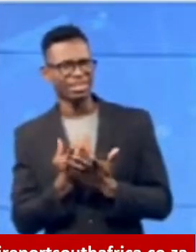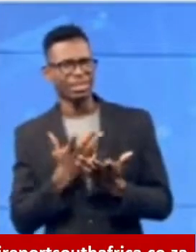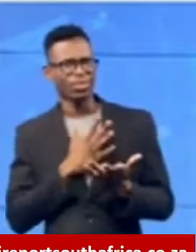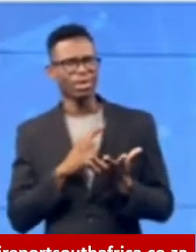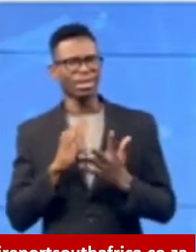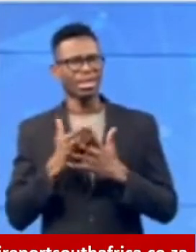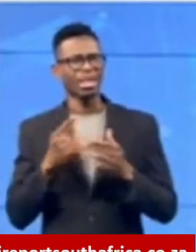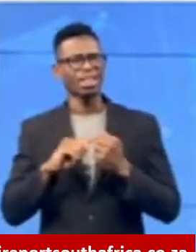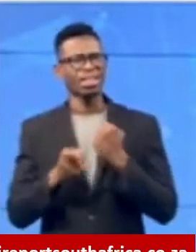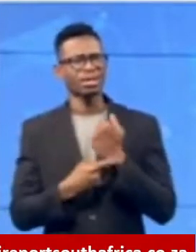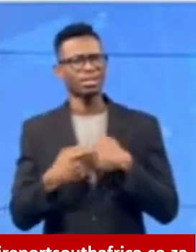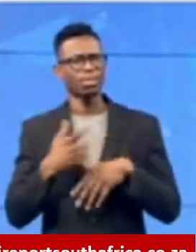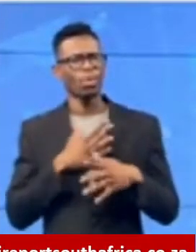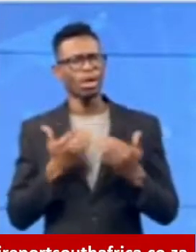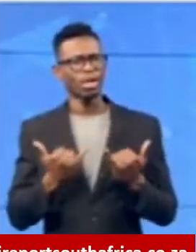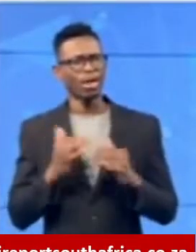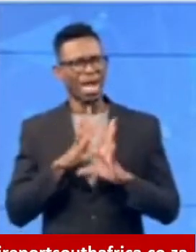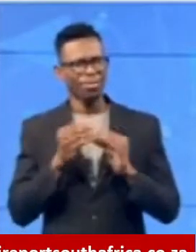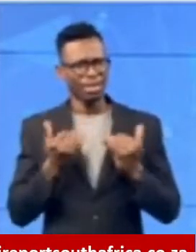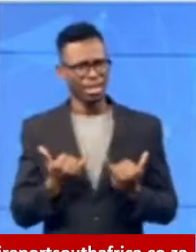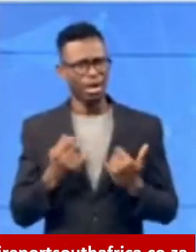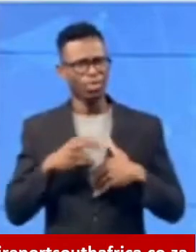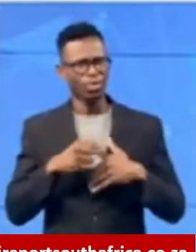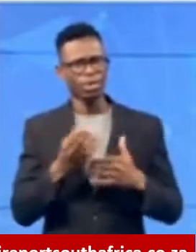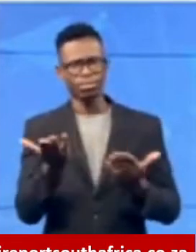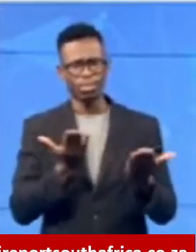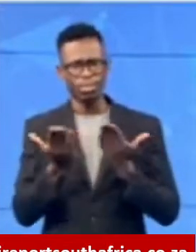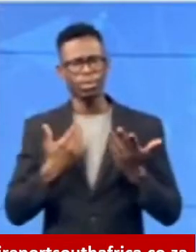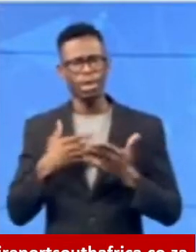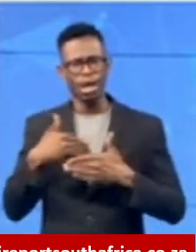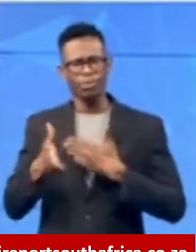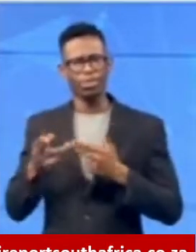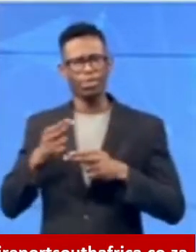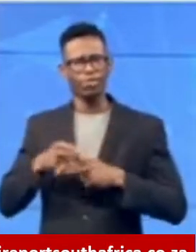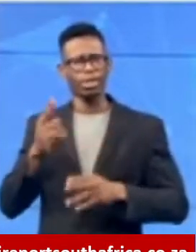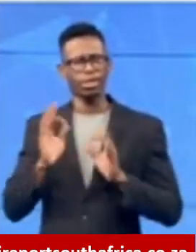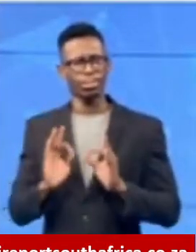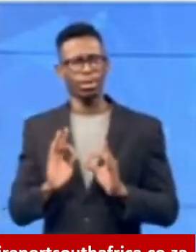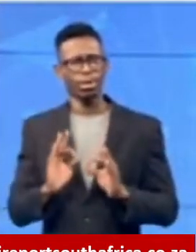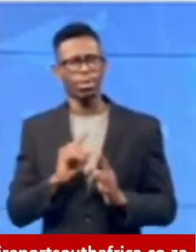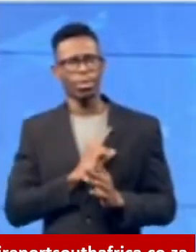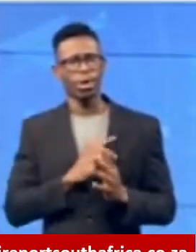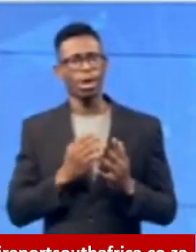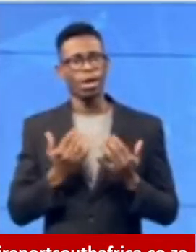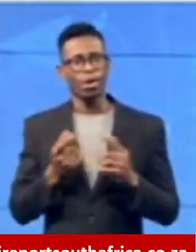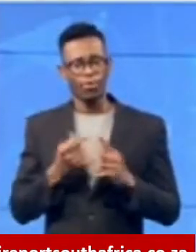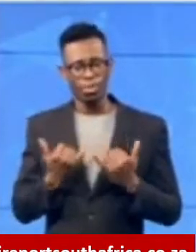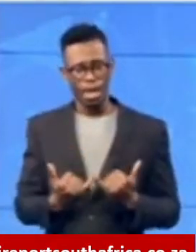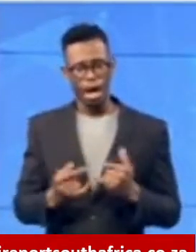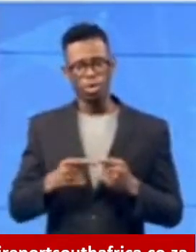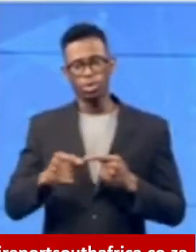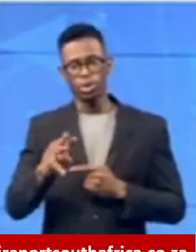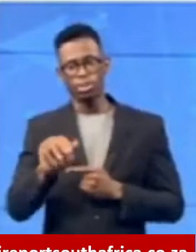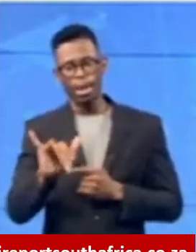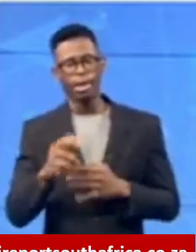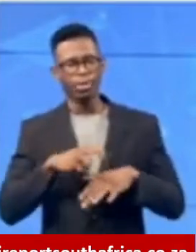these investigations to be finalized accordingly. The state has enough time now, between now and May, Worship, to do just that, Worship.